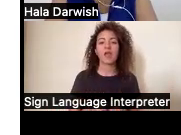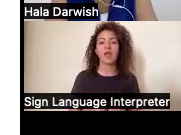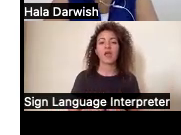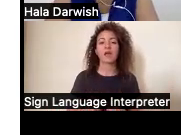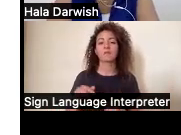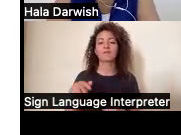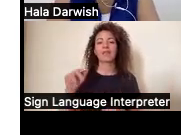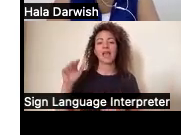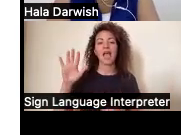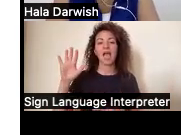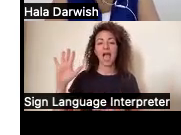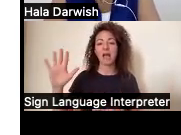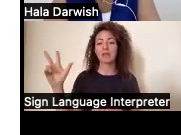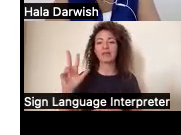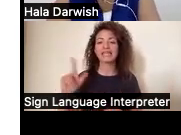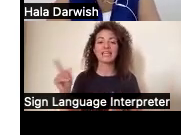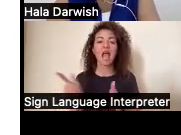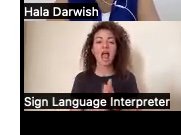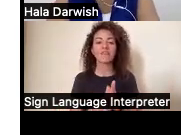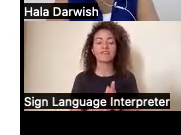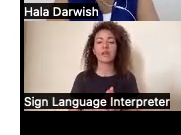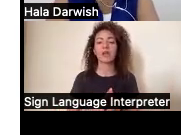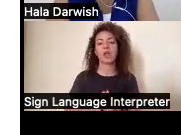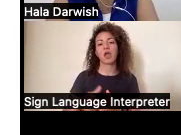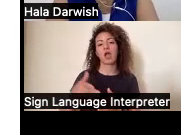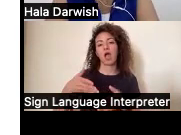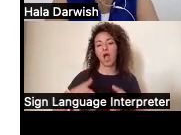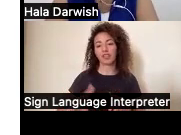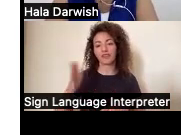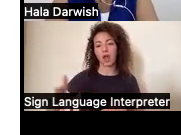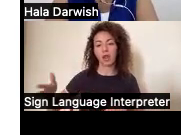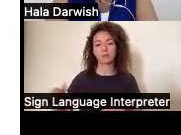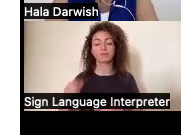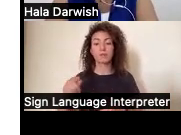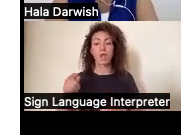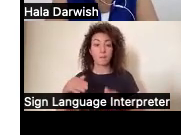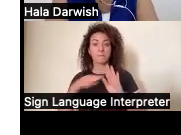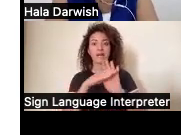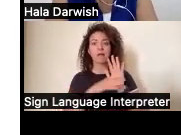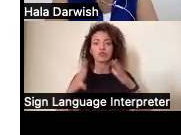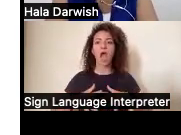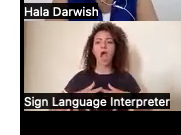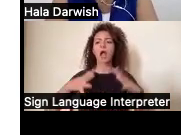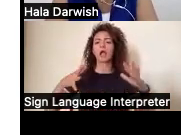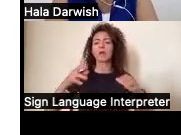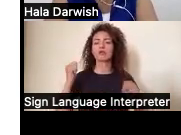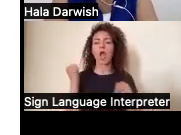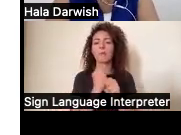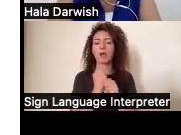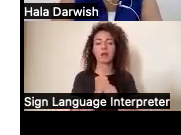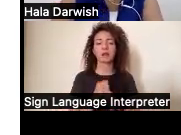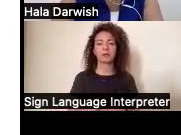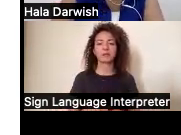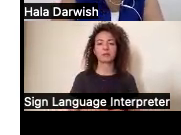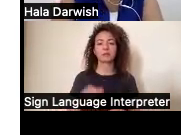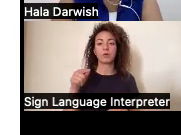sorry, not 6. It is considered the largest humanitarian social protection program for children with disabilities, and it is a unique